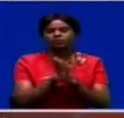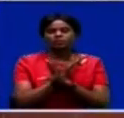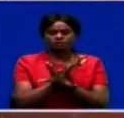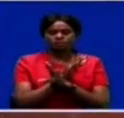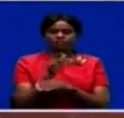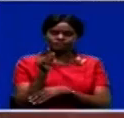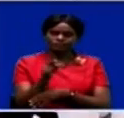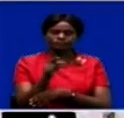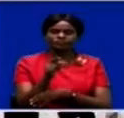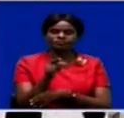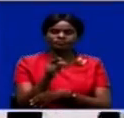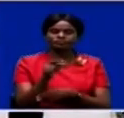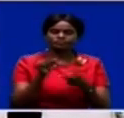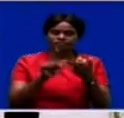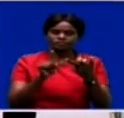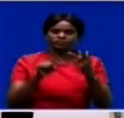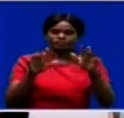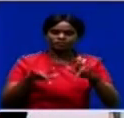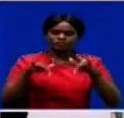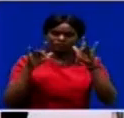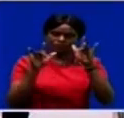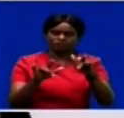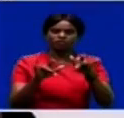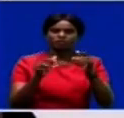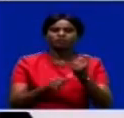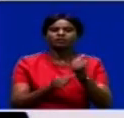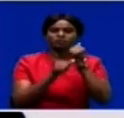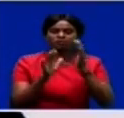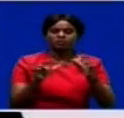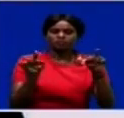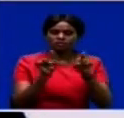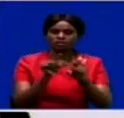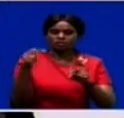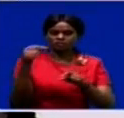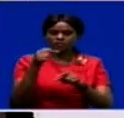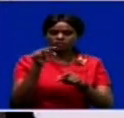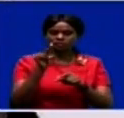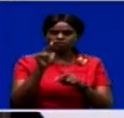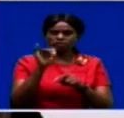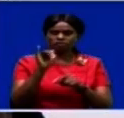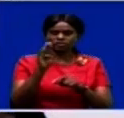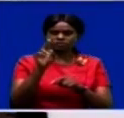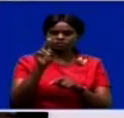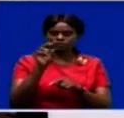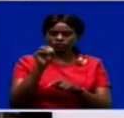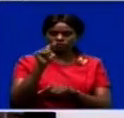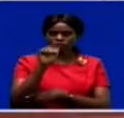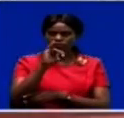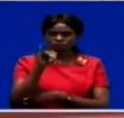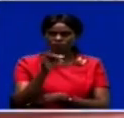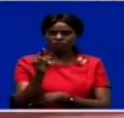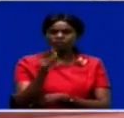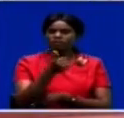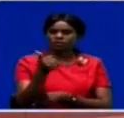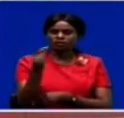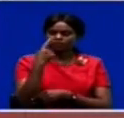Haindongo Siave, Australia Ambassador Christian Fellner, and Republic of Djibouti Ambassador Yassine Bo. Others